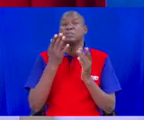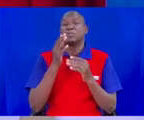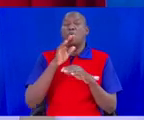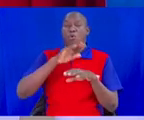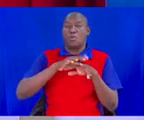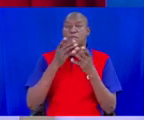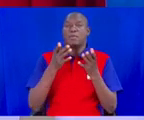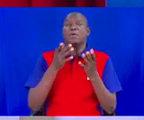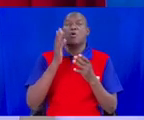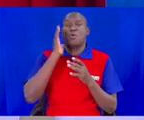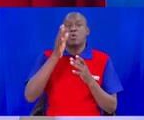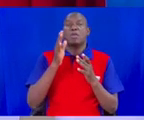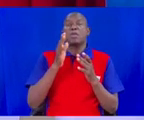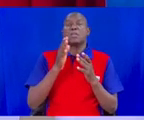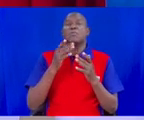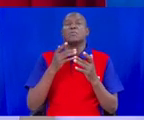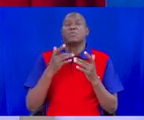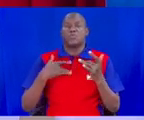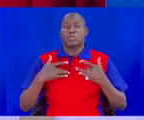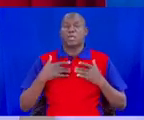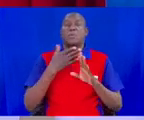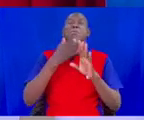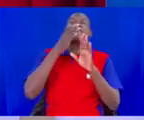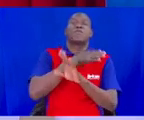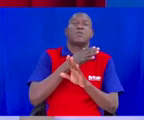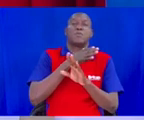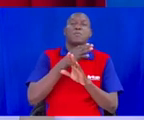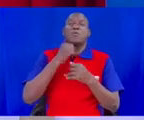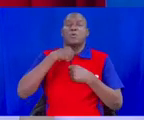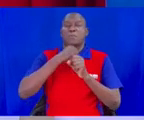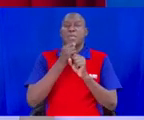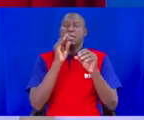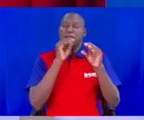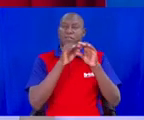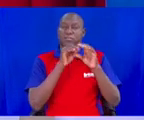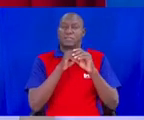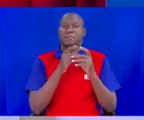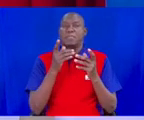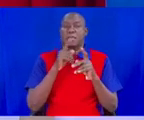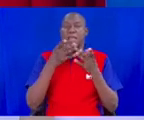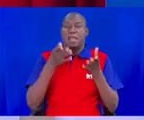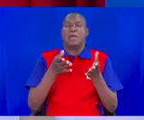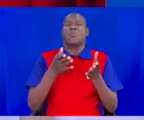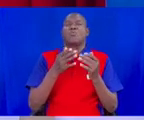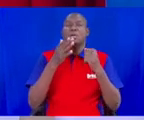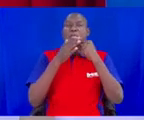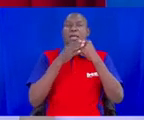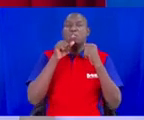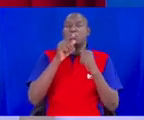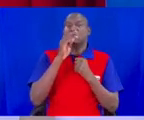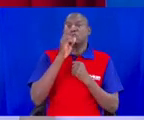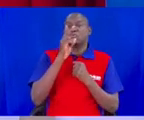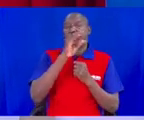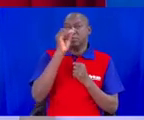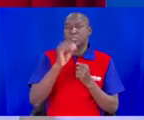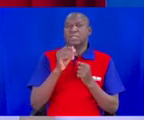are actually going concerns before we make the investment. So our rate currently is at 9.2%, which